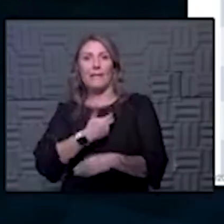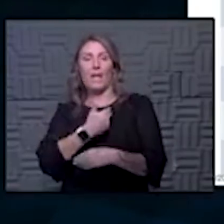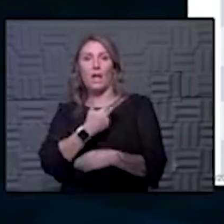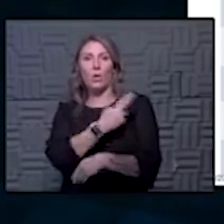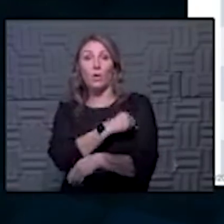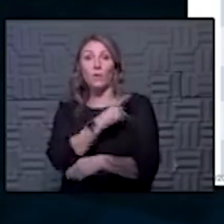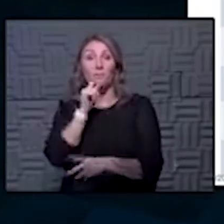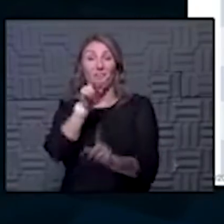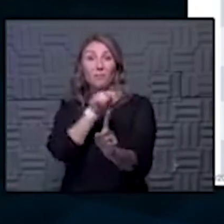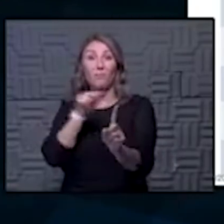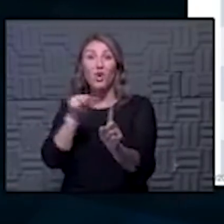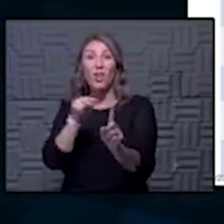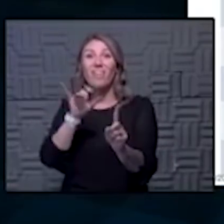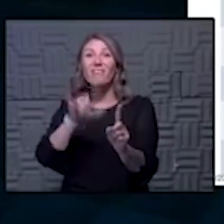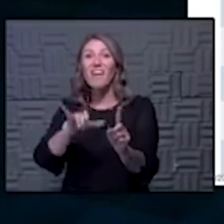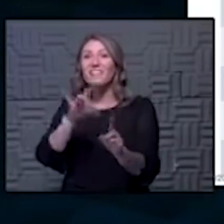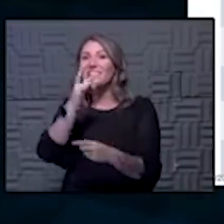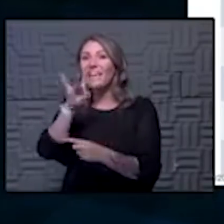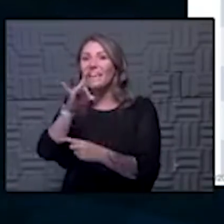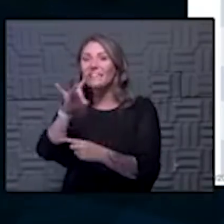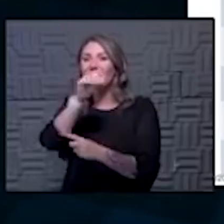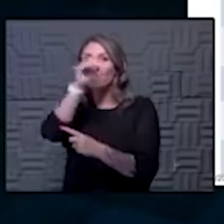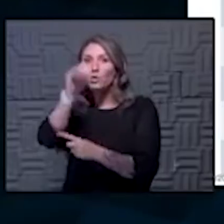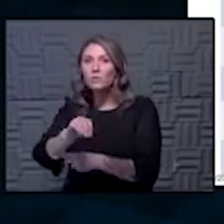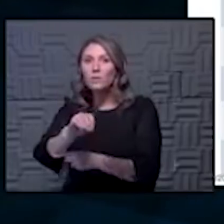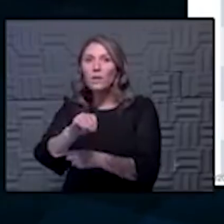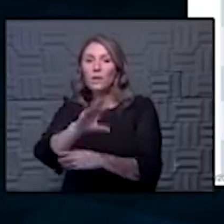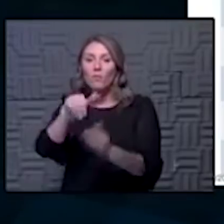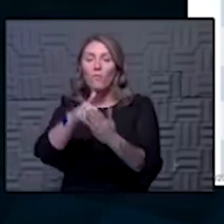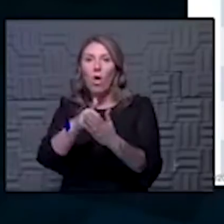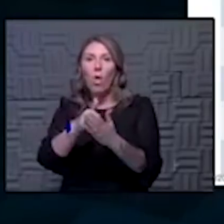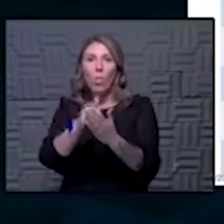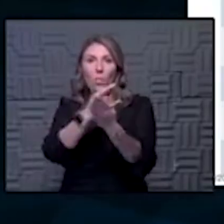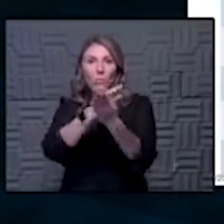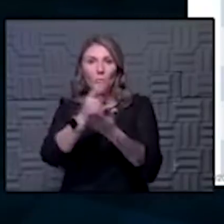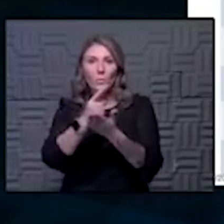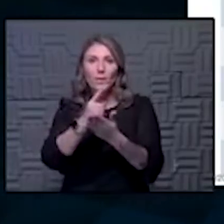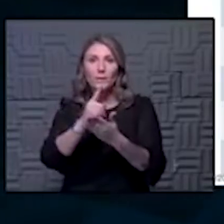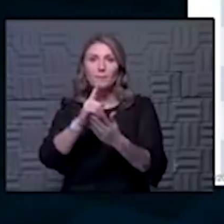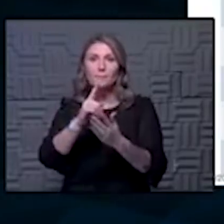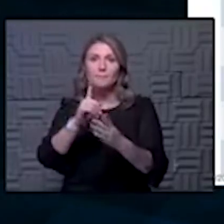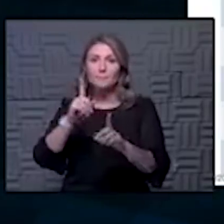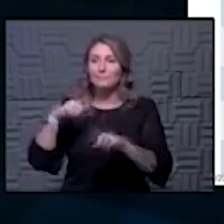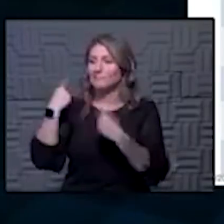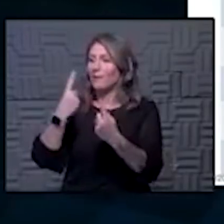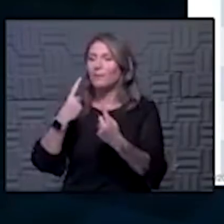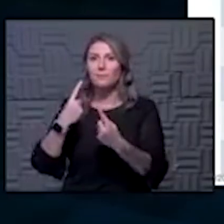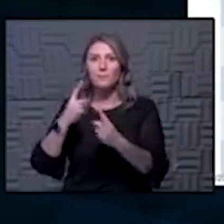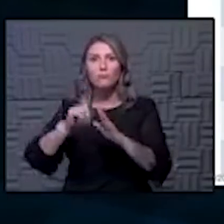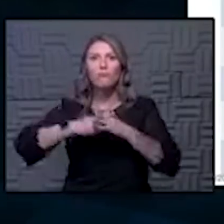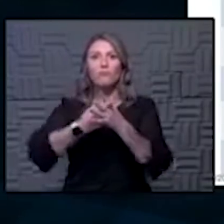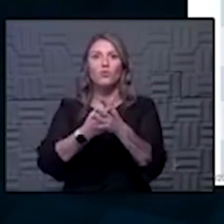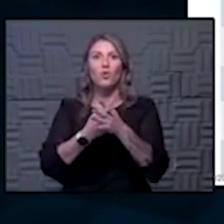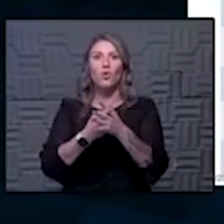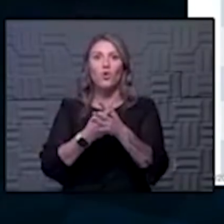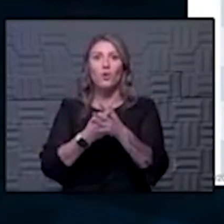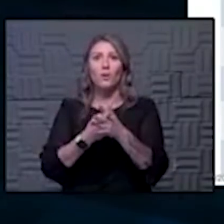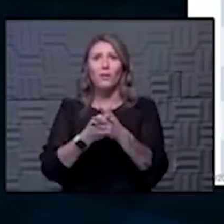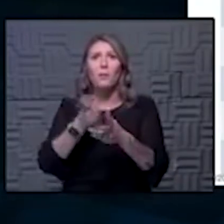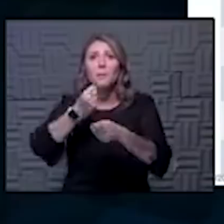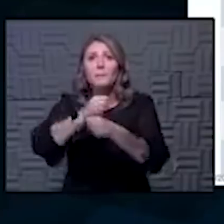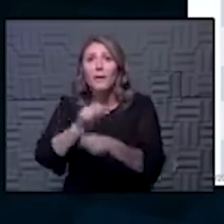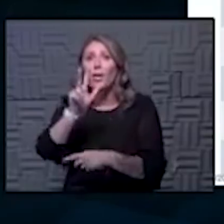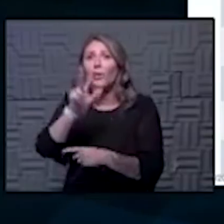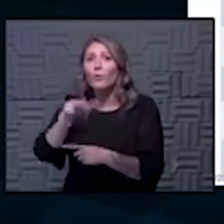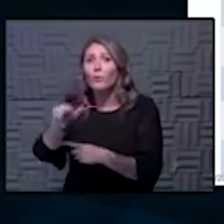perspective, that's 18% of the weeks since the beginning of the pandemic, creating 33% of the admissions.